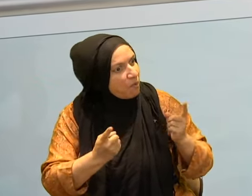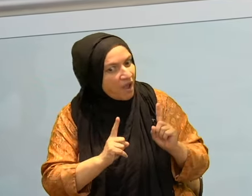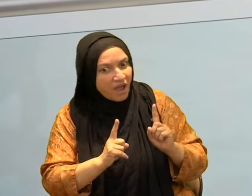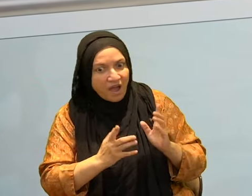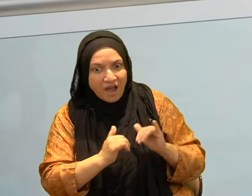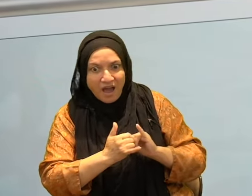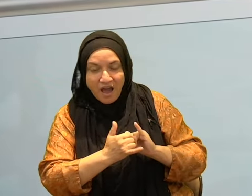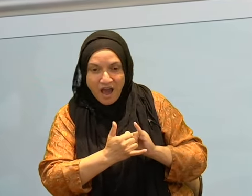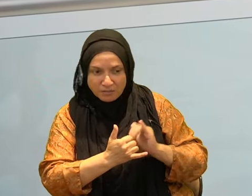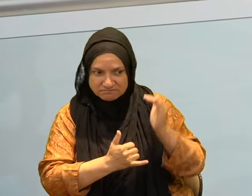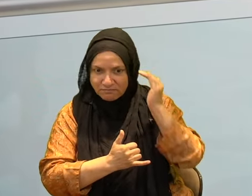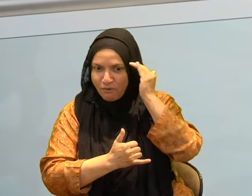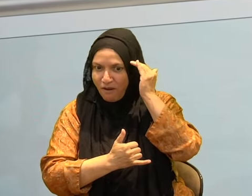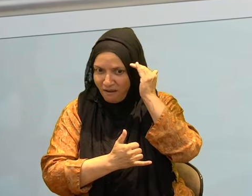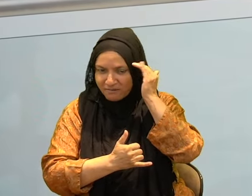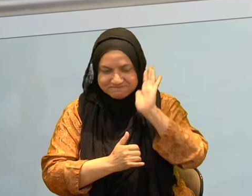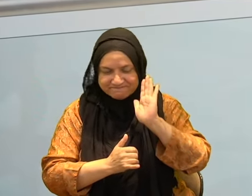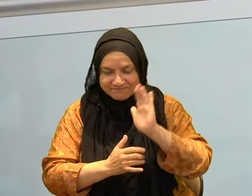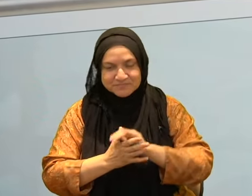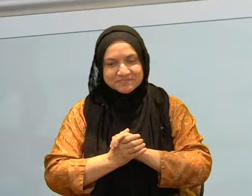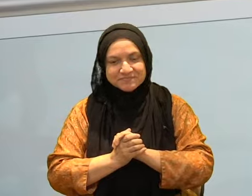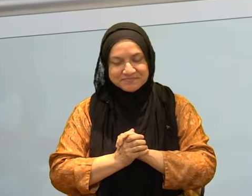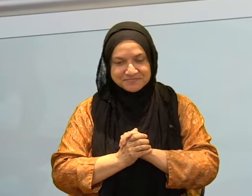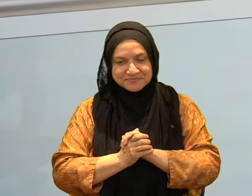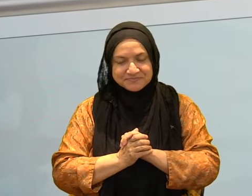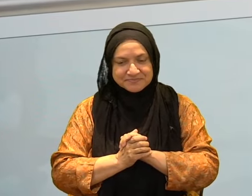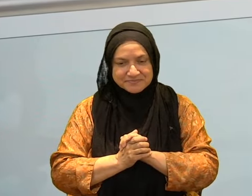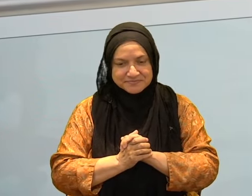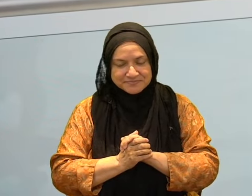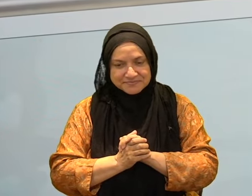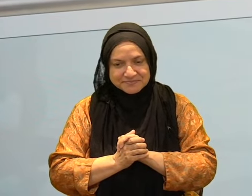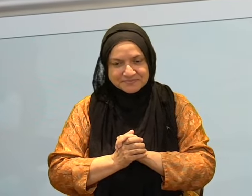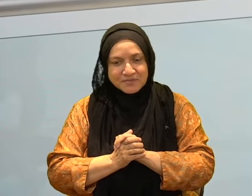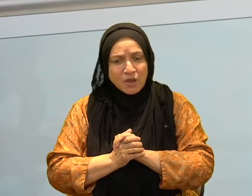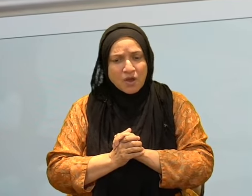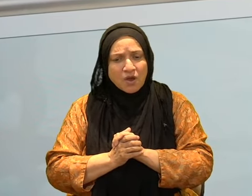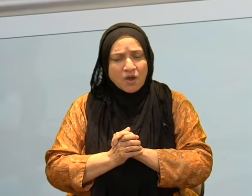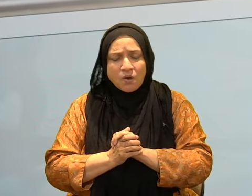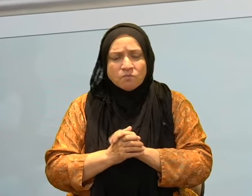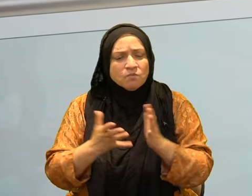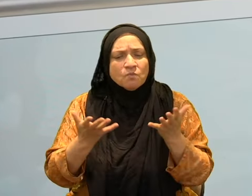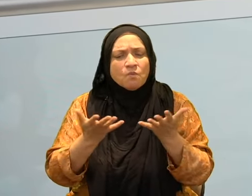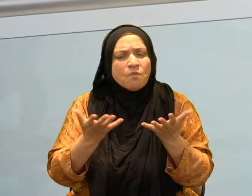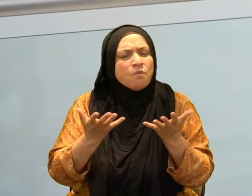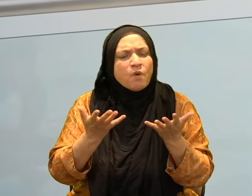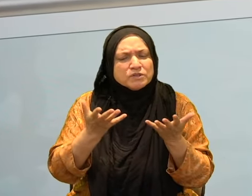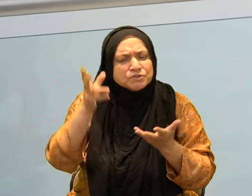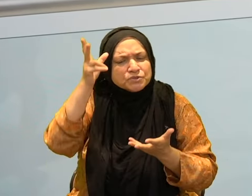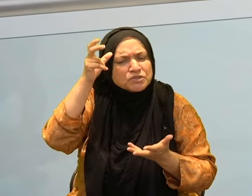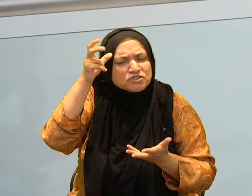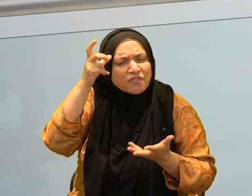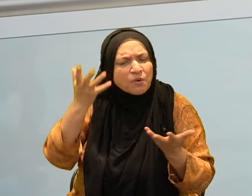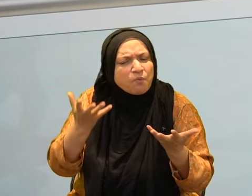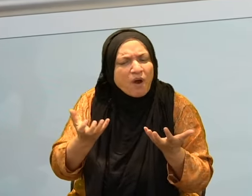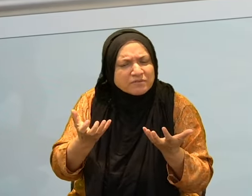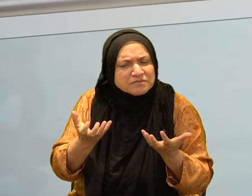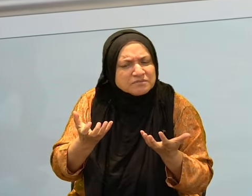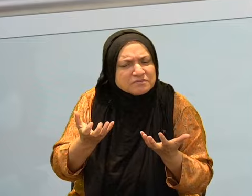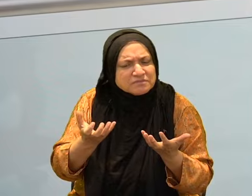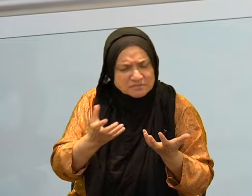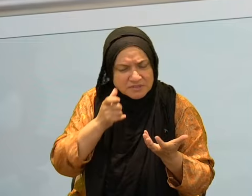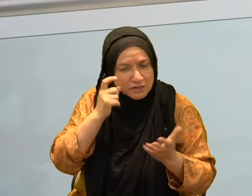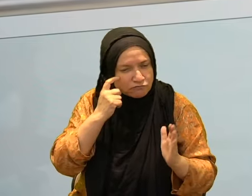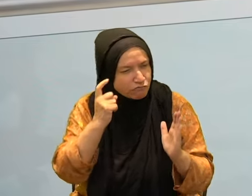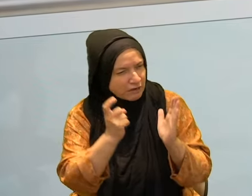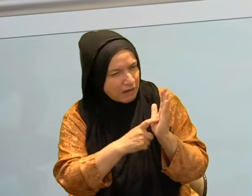and that in and of itself is good. But if you take enough steps, you don't know how far you are down the path at some point,